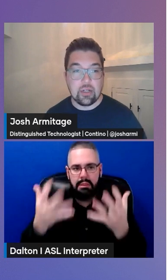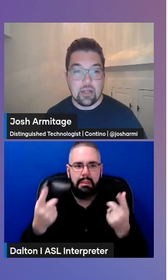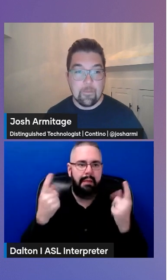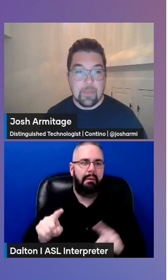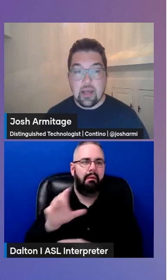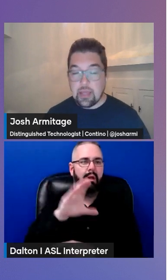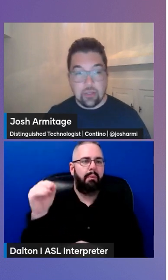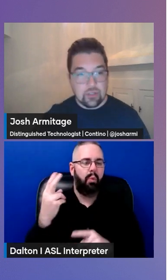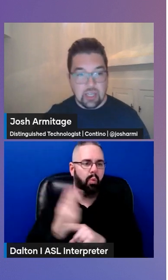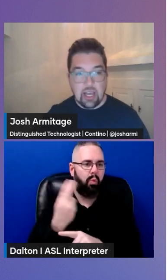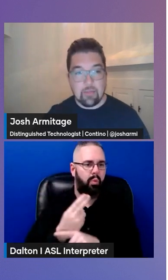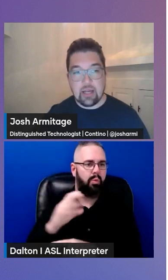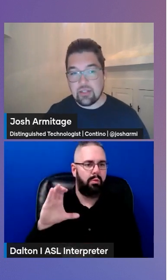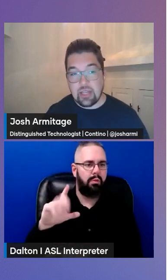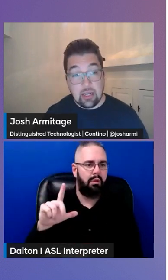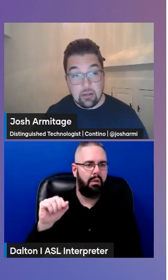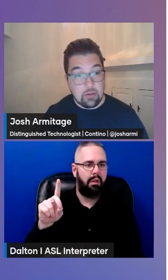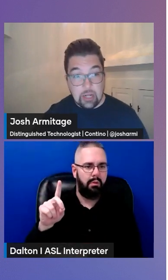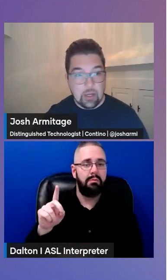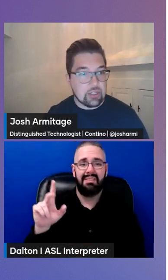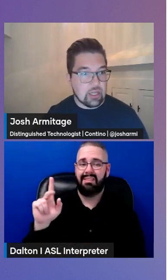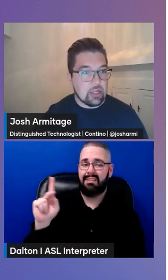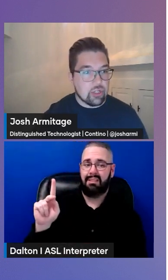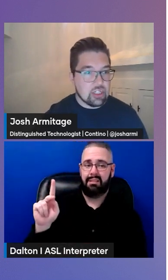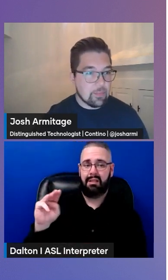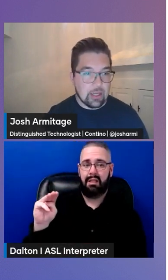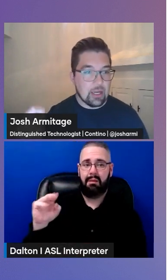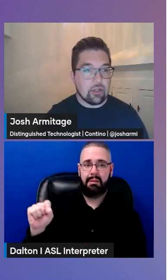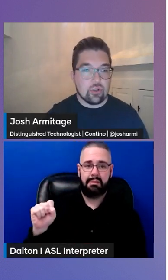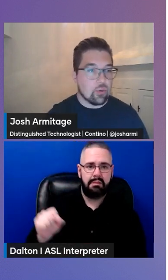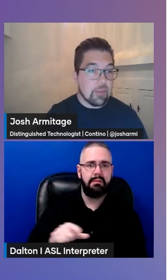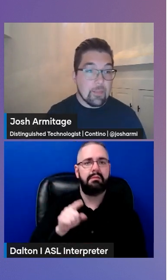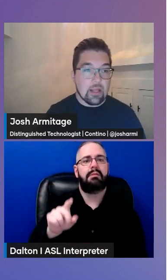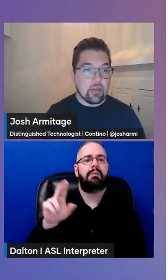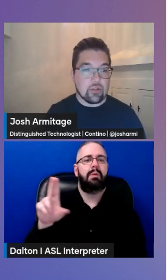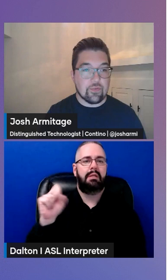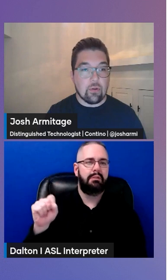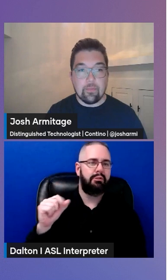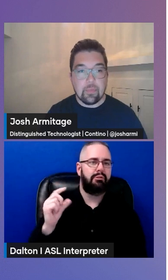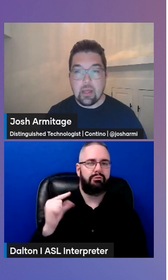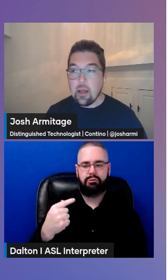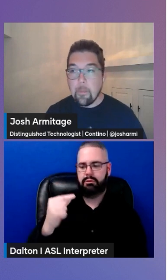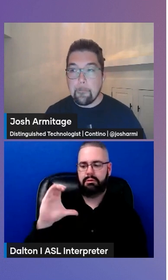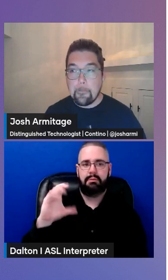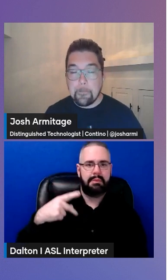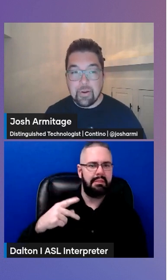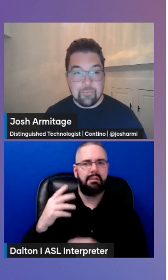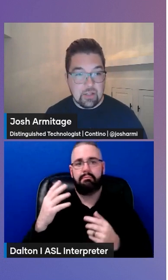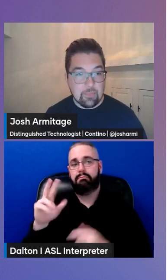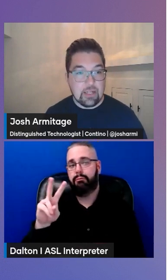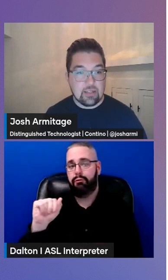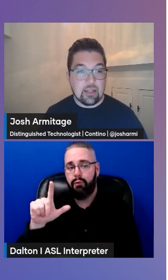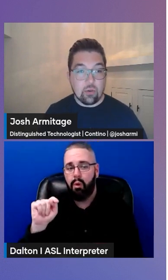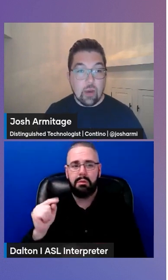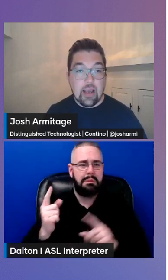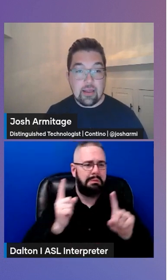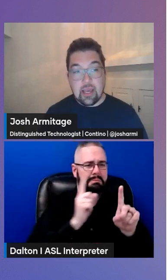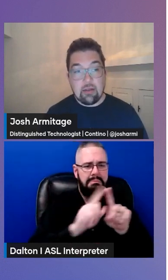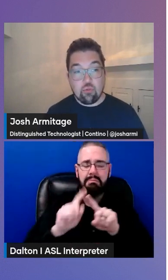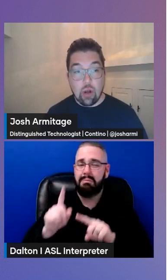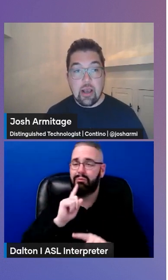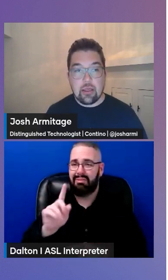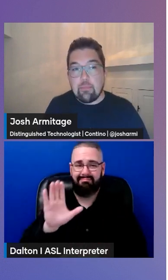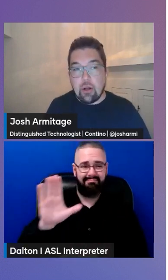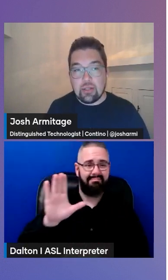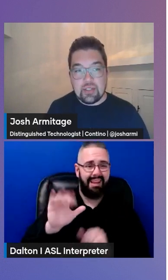cloud. They use KMS in AWS, in GCP, in Azure. Maybe they use Vault. But fundamentally, the way